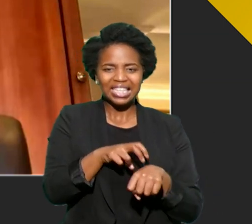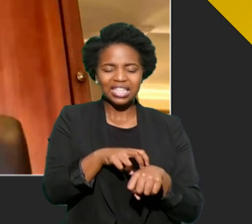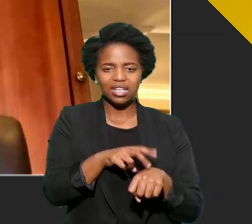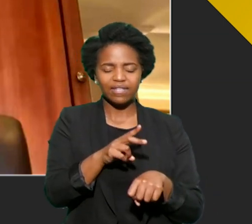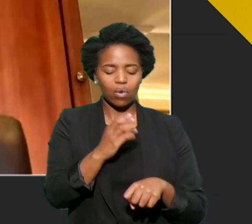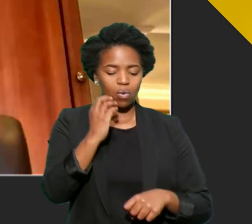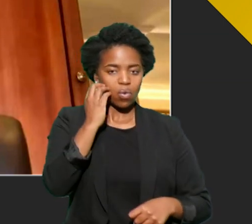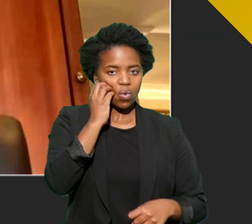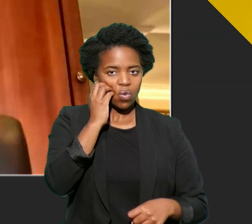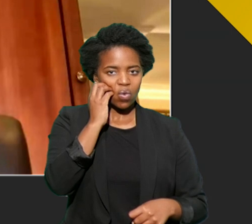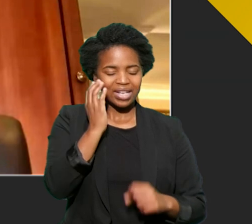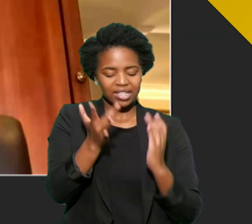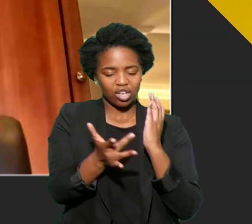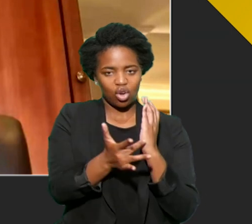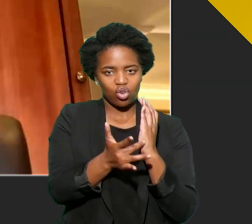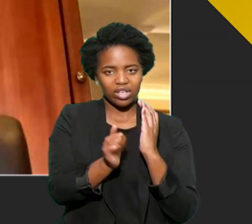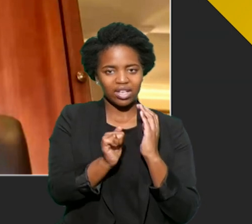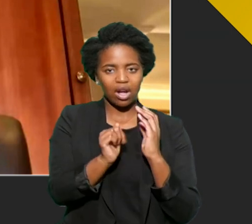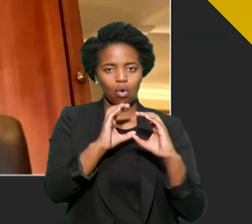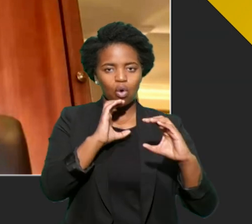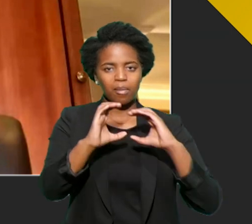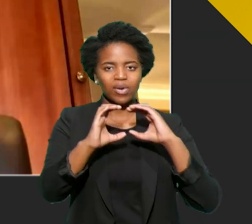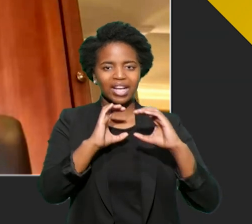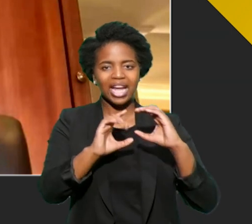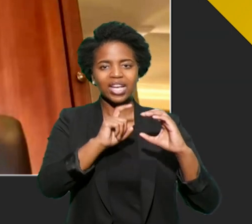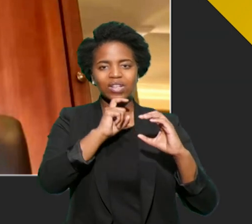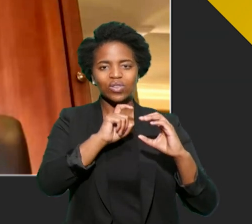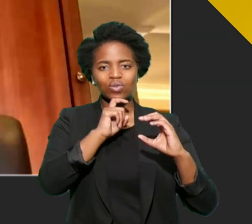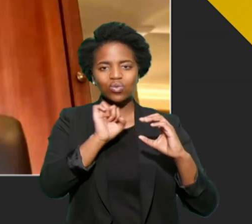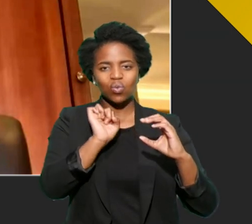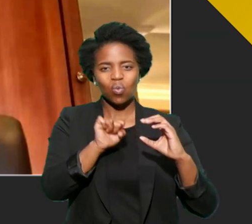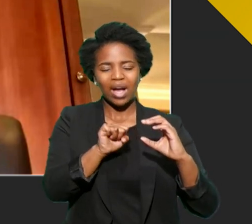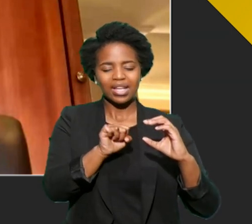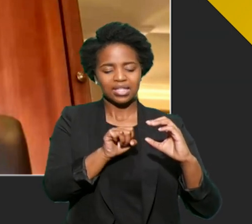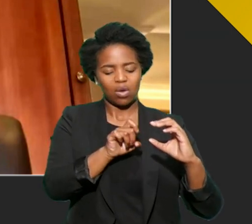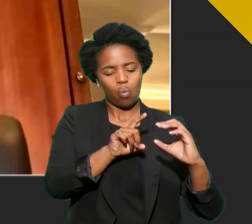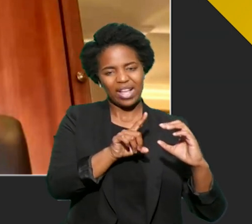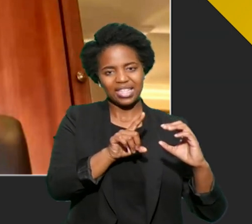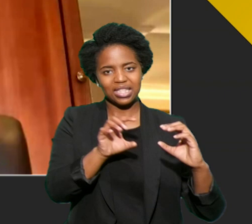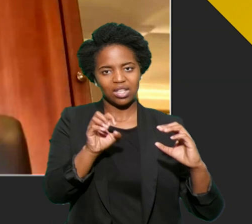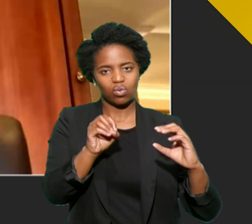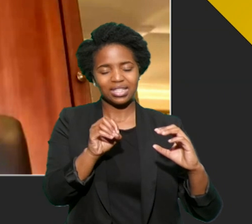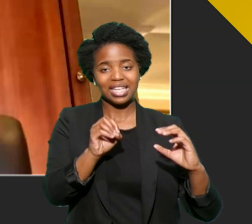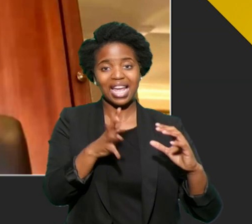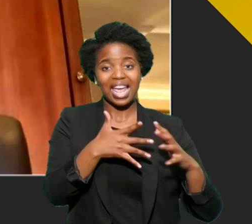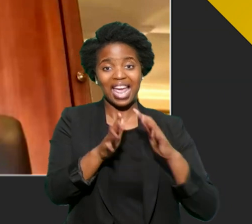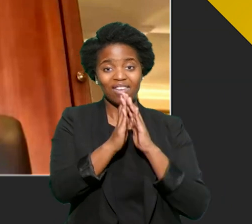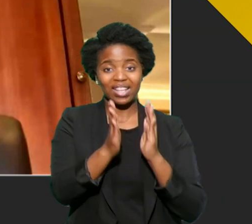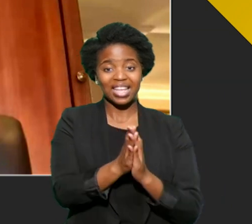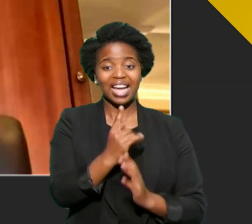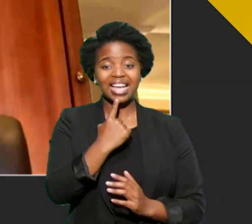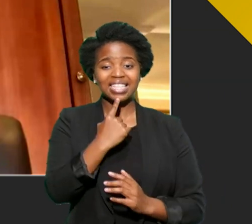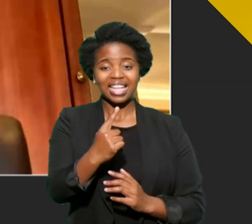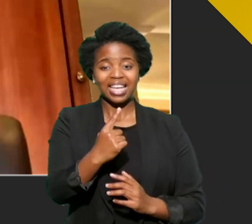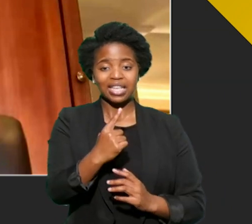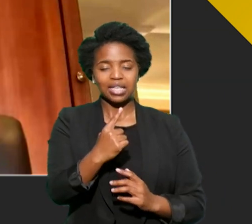Digital technology is a technology that communicates by using ones and zeros. So whatever I say is ultimately